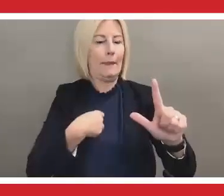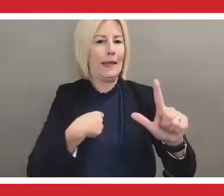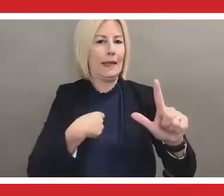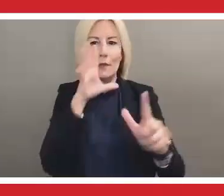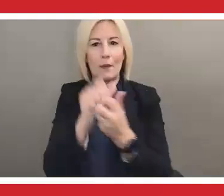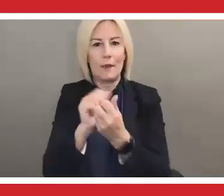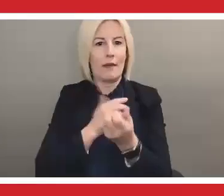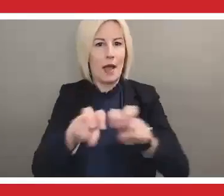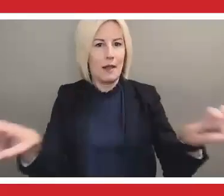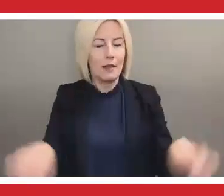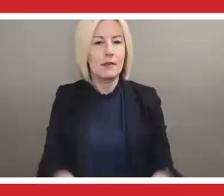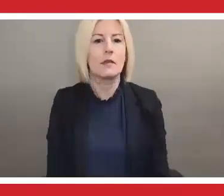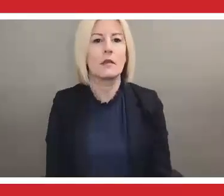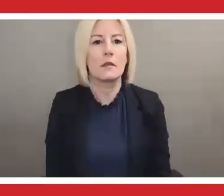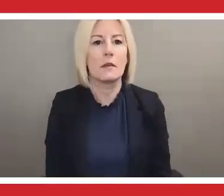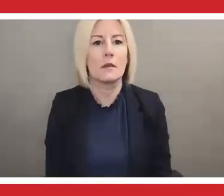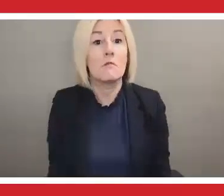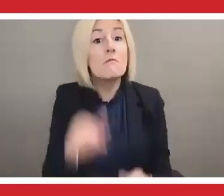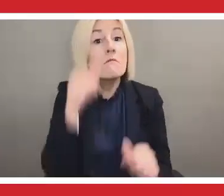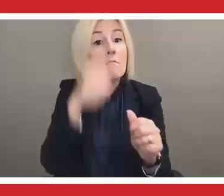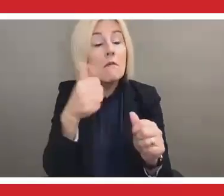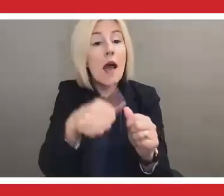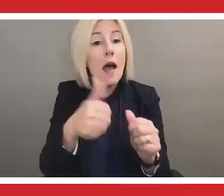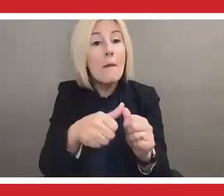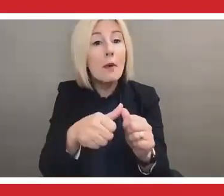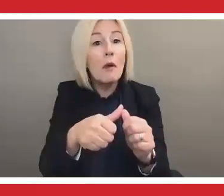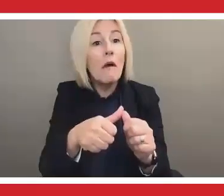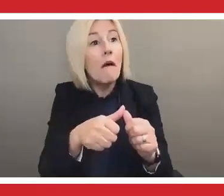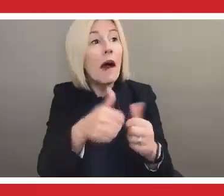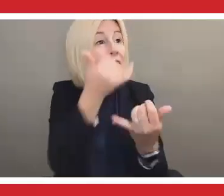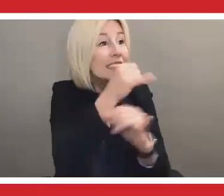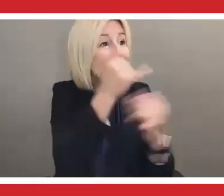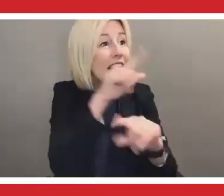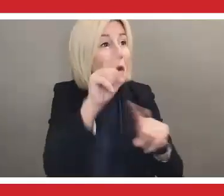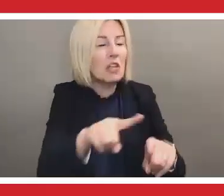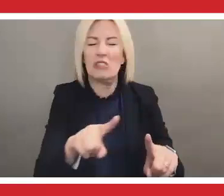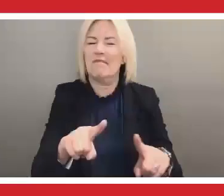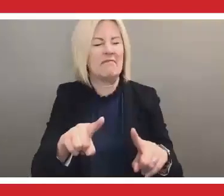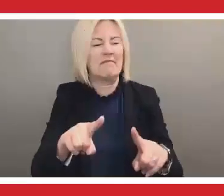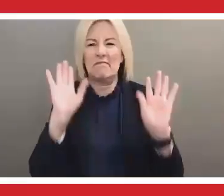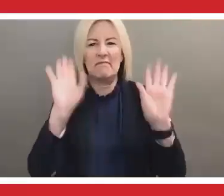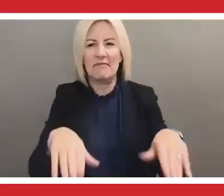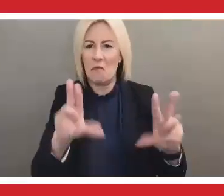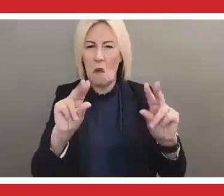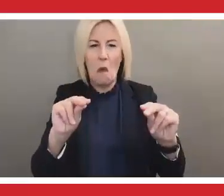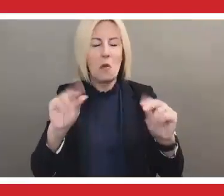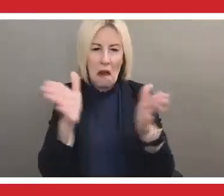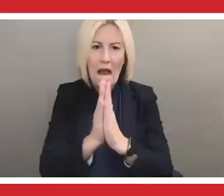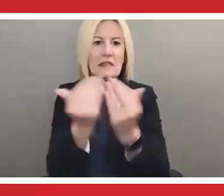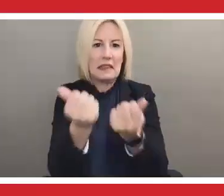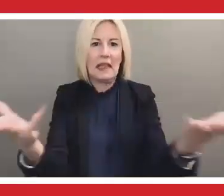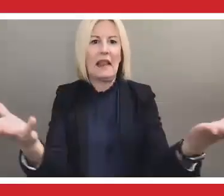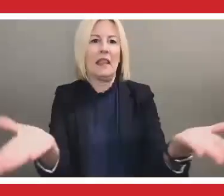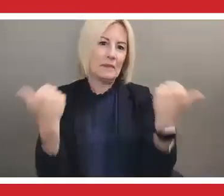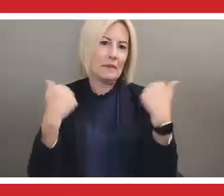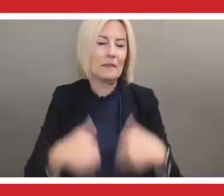panelists about. And remember, there is never such a thing as a silly question here in these forums. That's